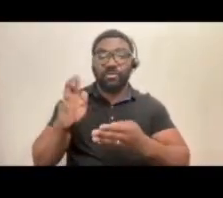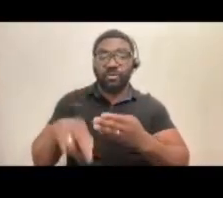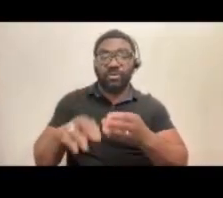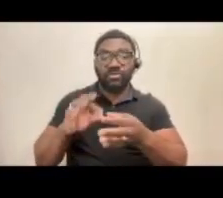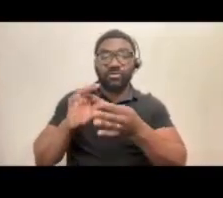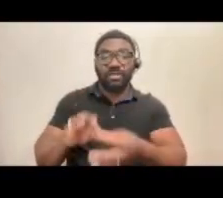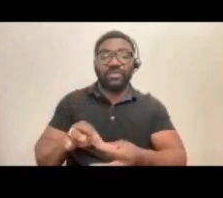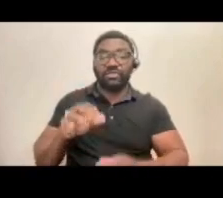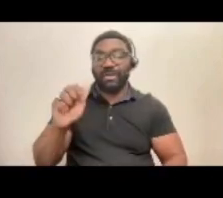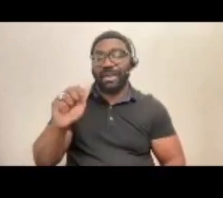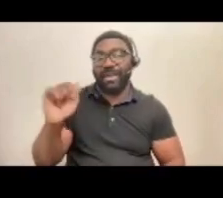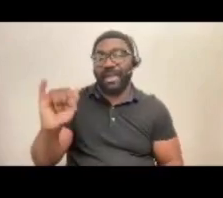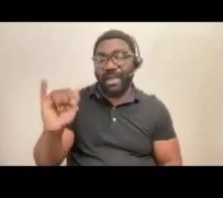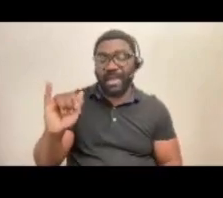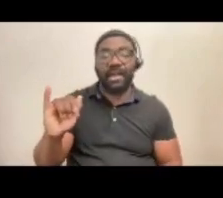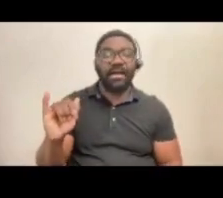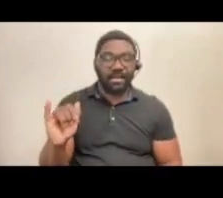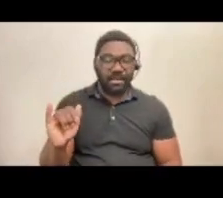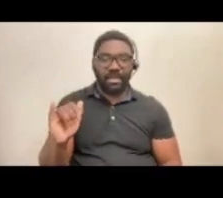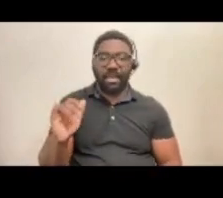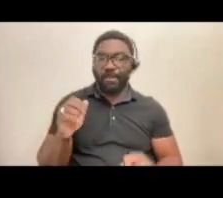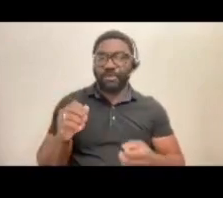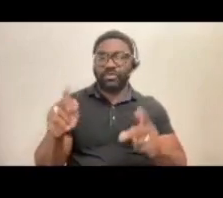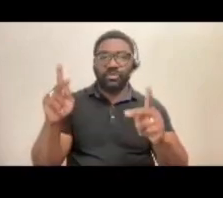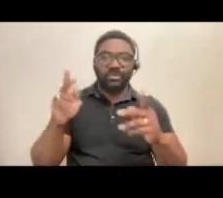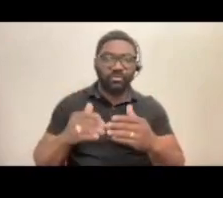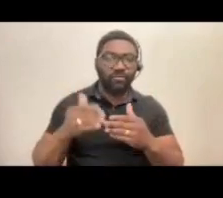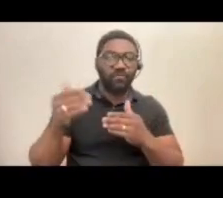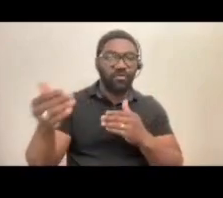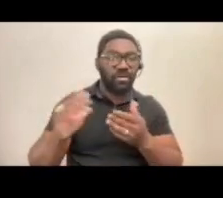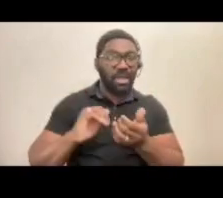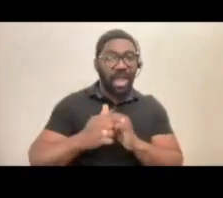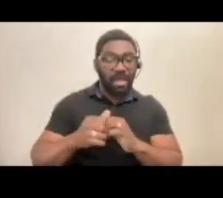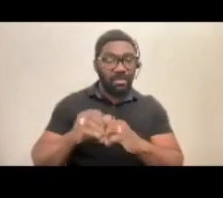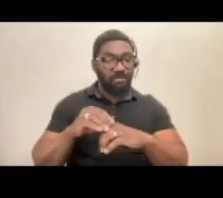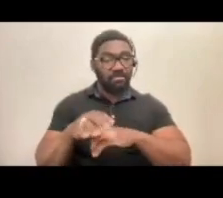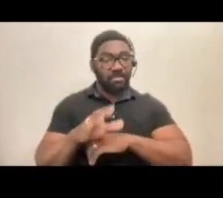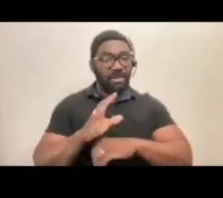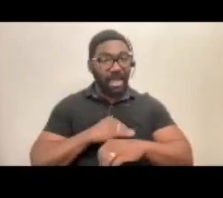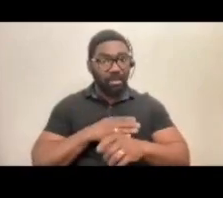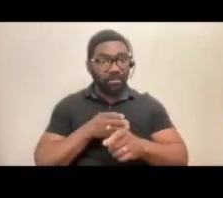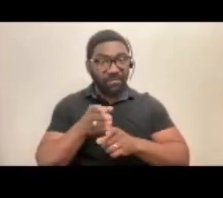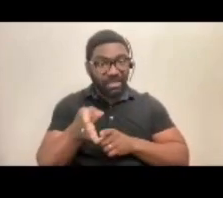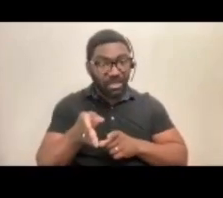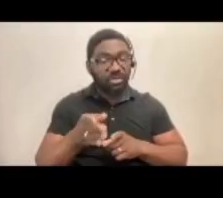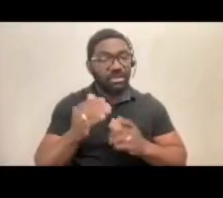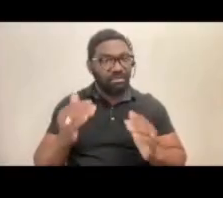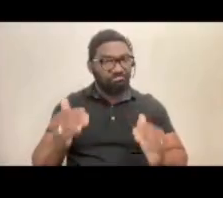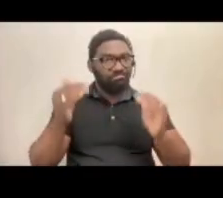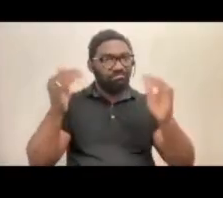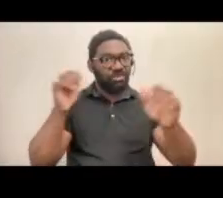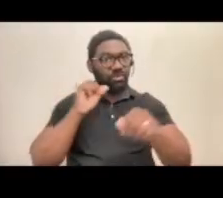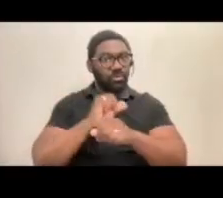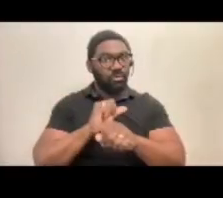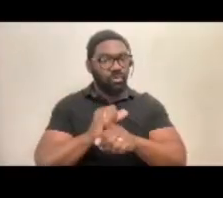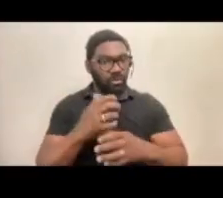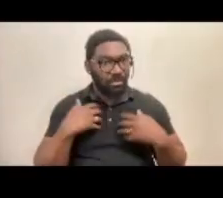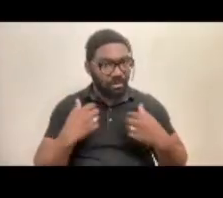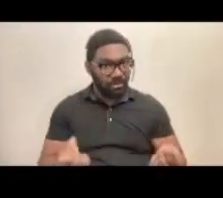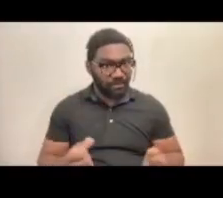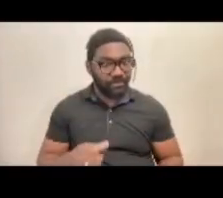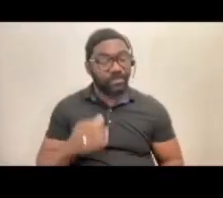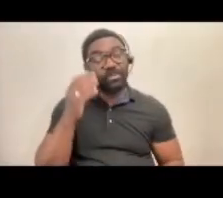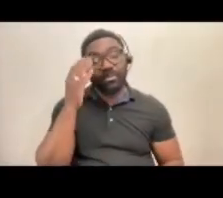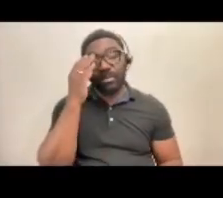care workforce and the opportunities moving forward and how that might reshape our field and enhance worker well-being. And we'll